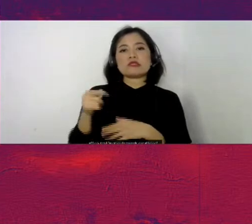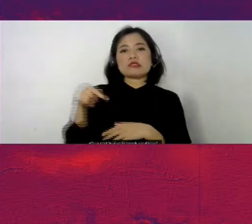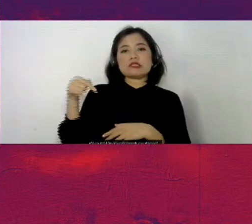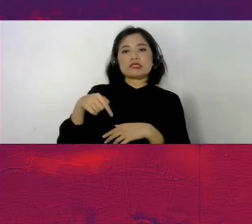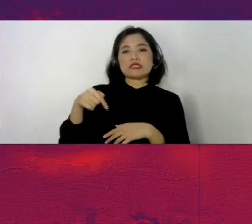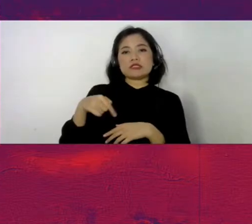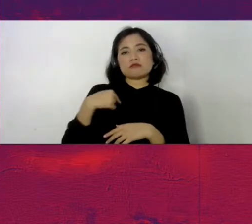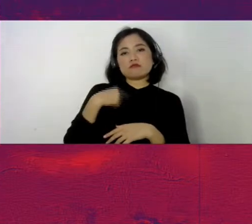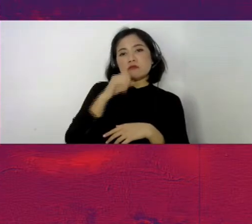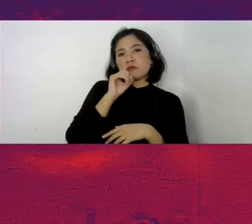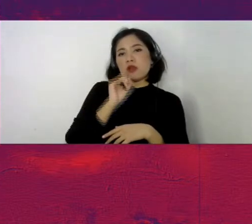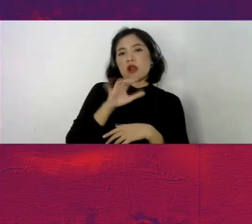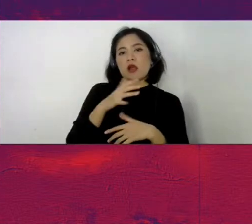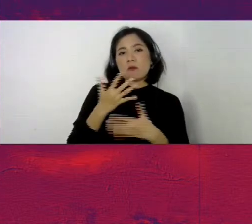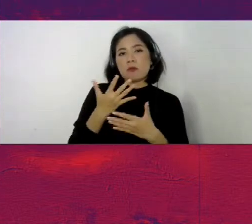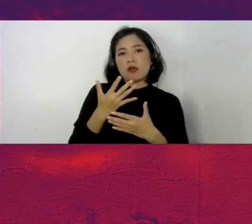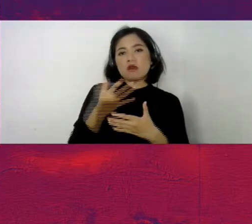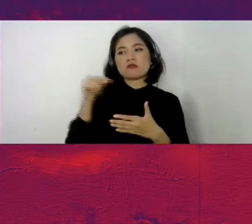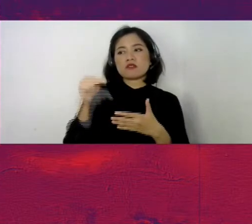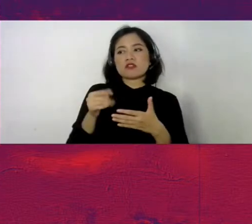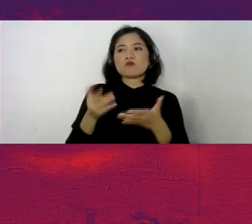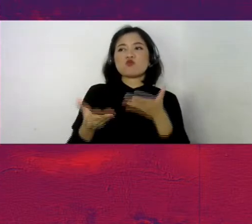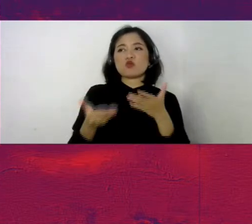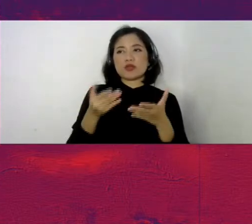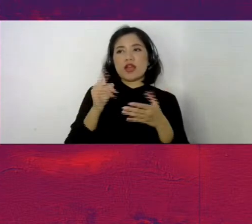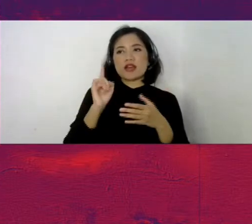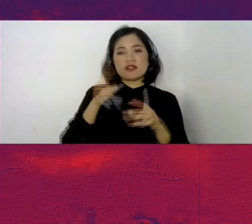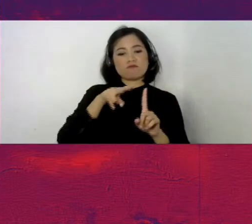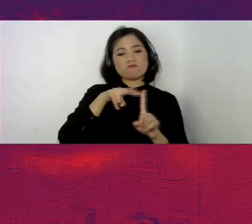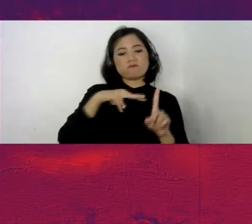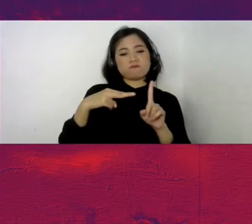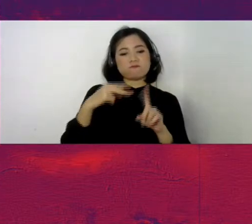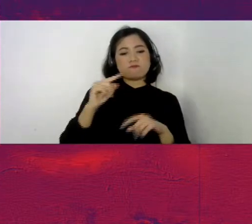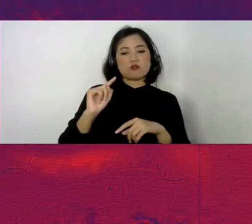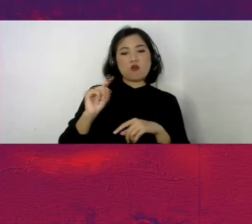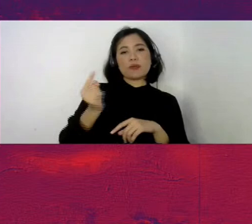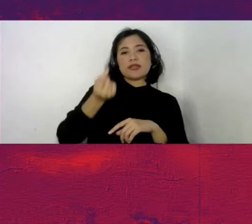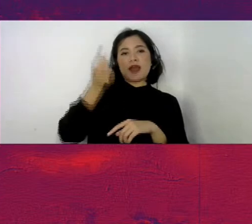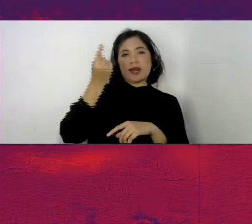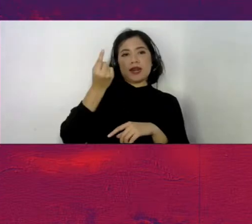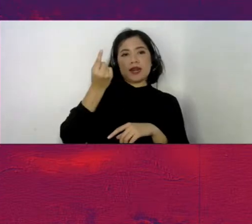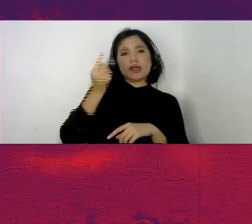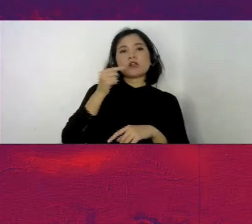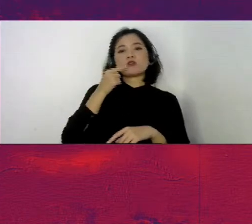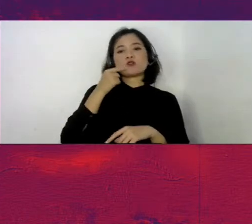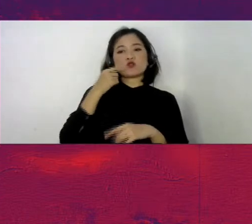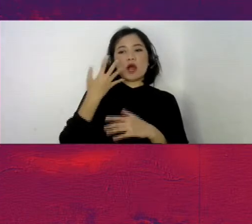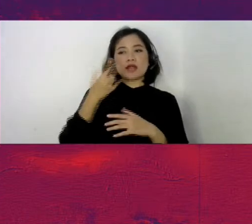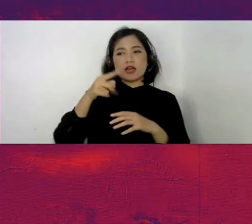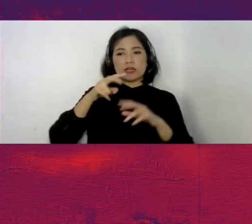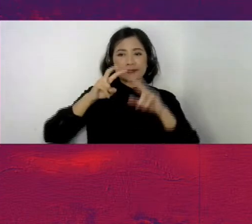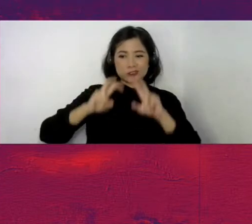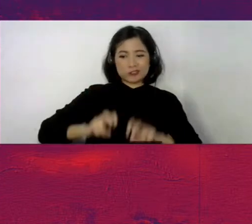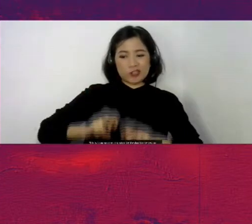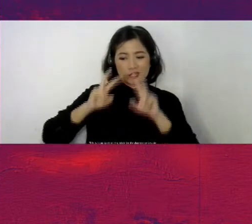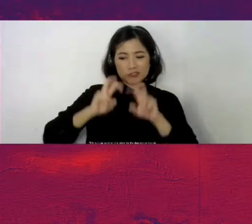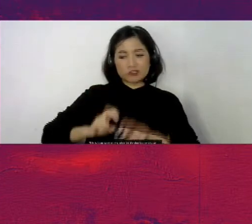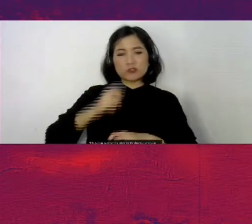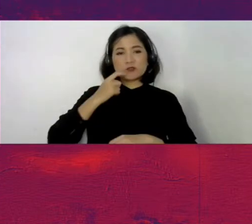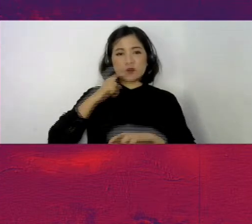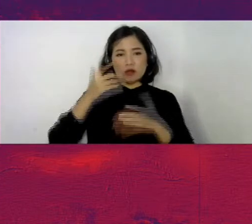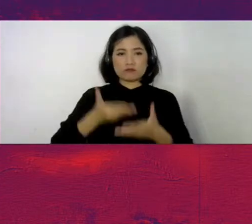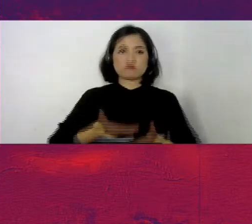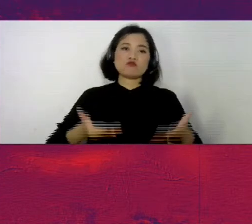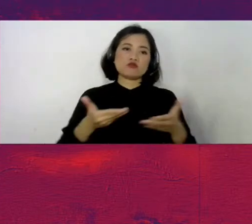that this might be the dominant view, yeah, or dominant findings in the research about environmental report. Because it relates